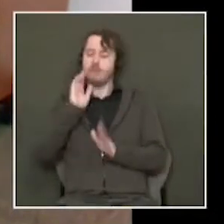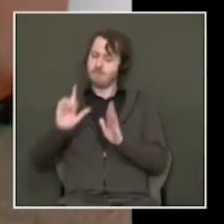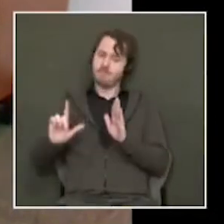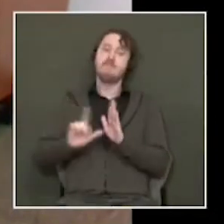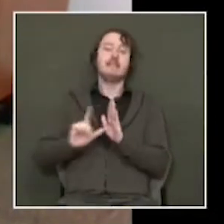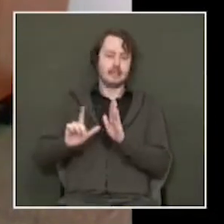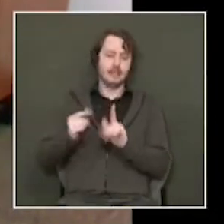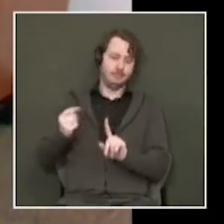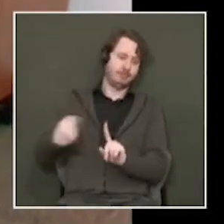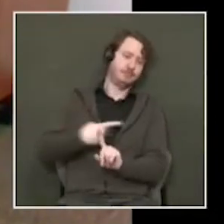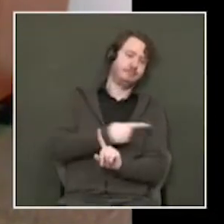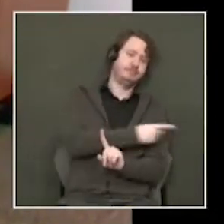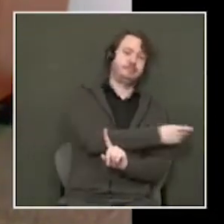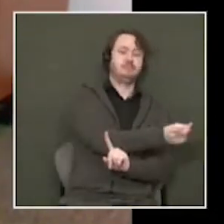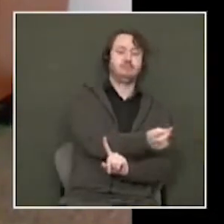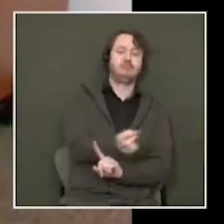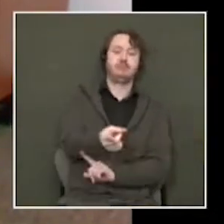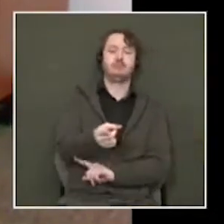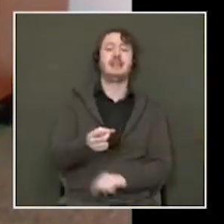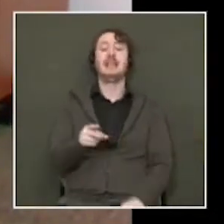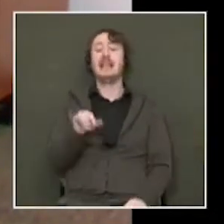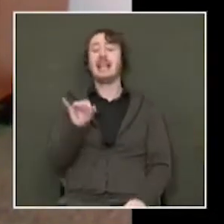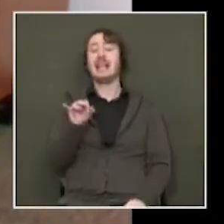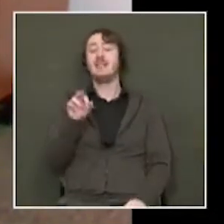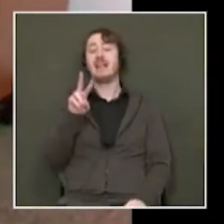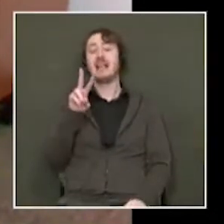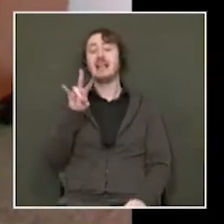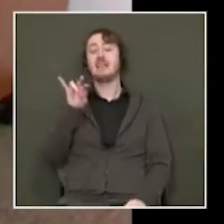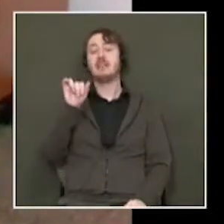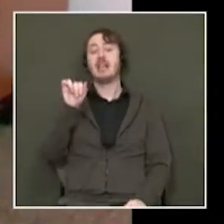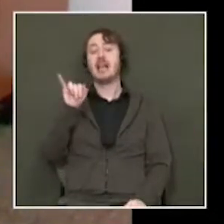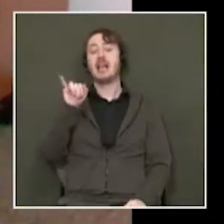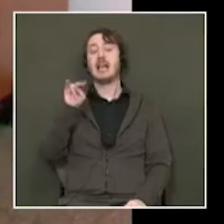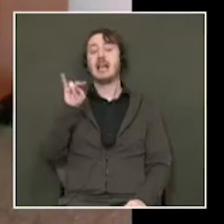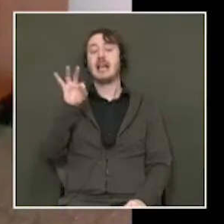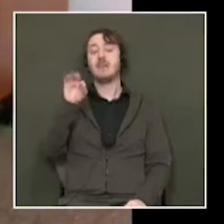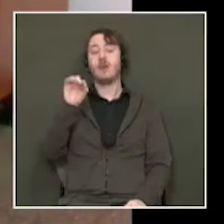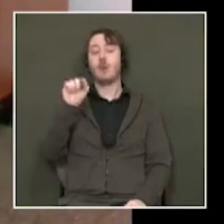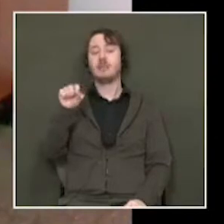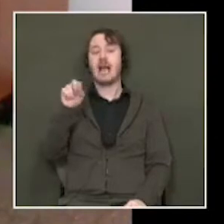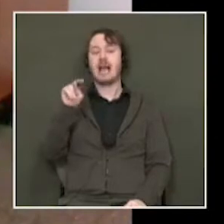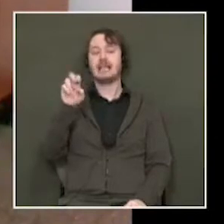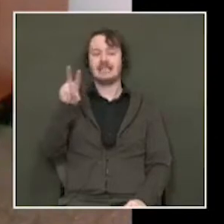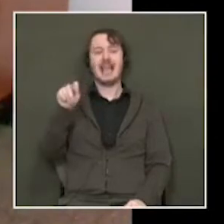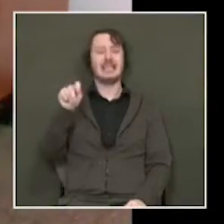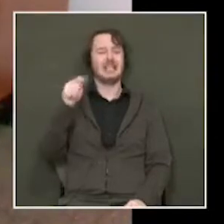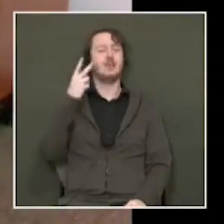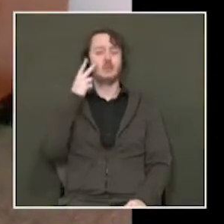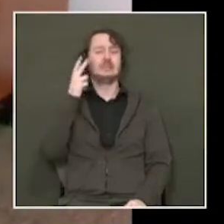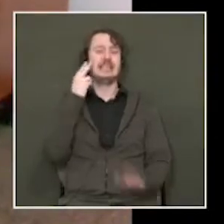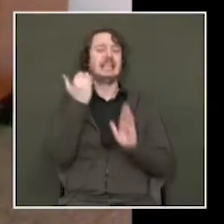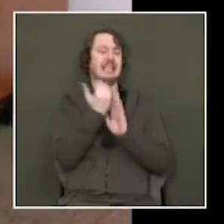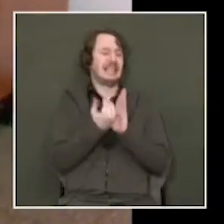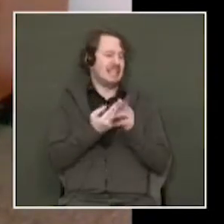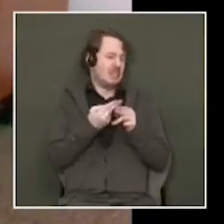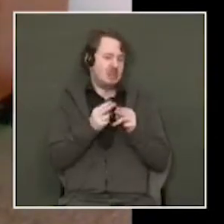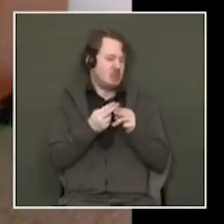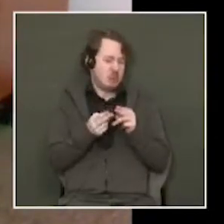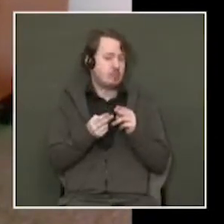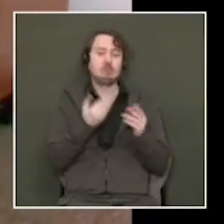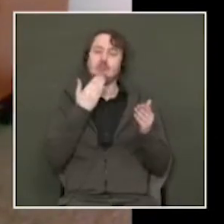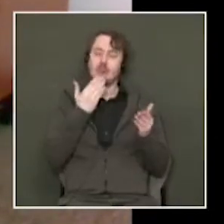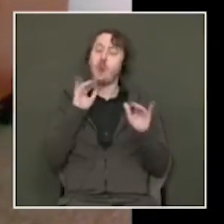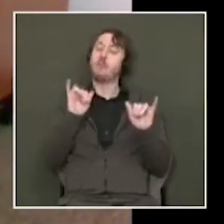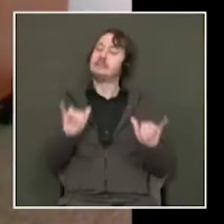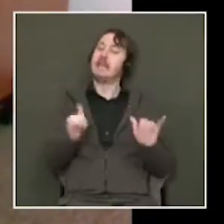on detour. If you go to viainfo.net, you'll see the list of detours, very short right now, thank goodness, and hopefully will